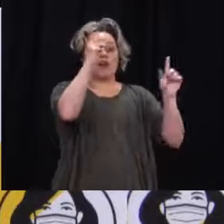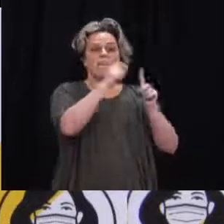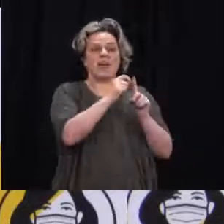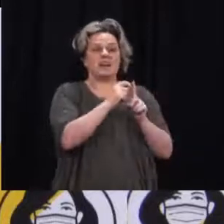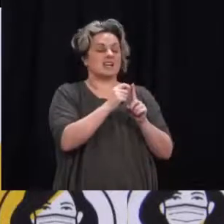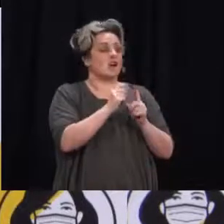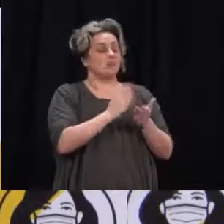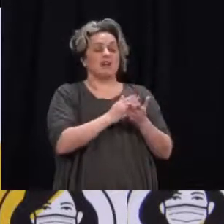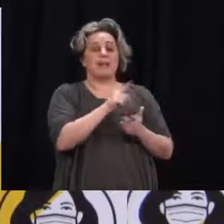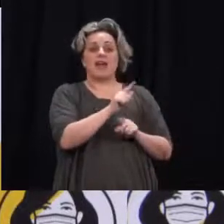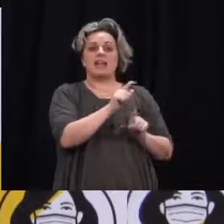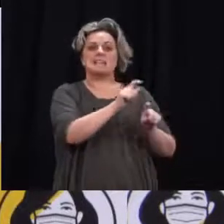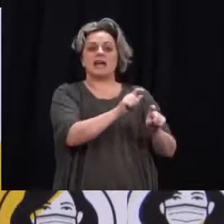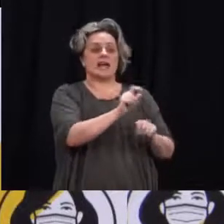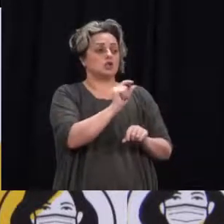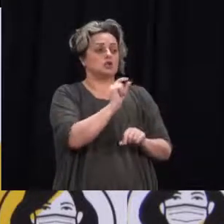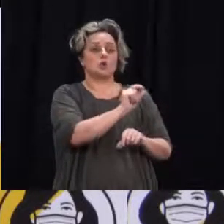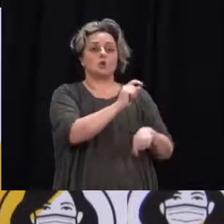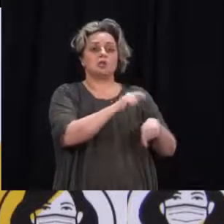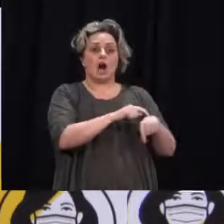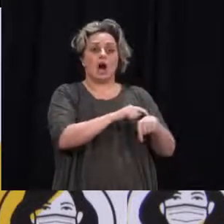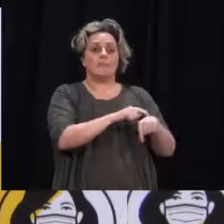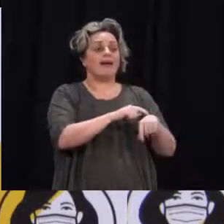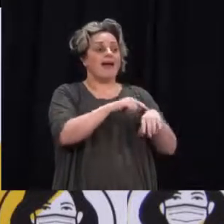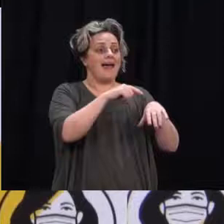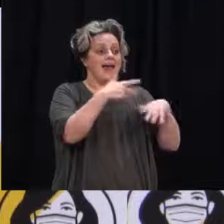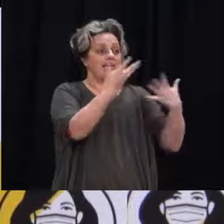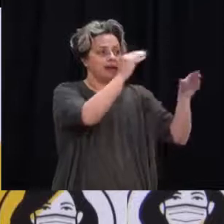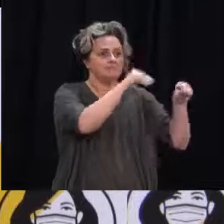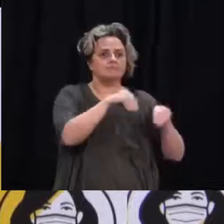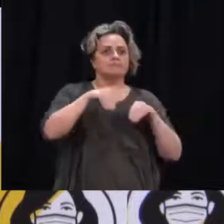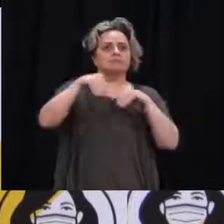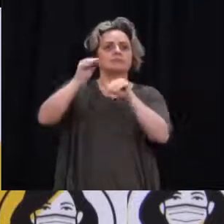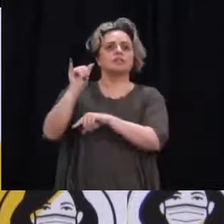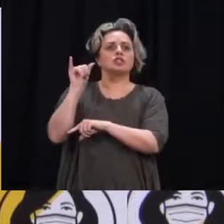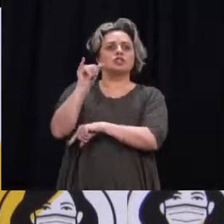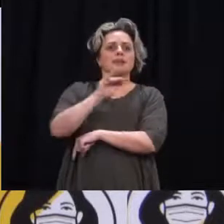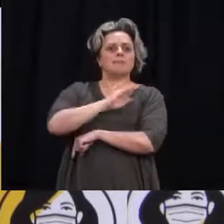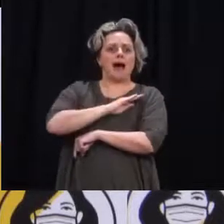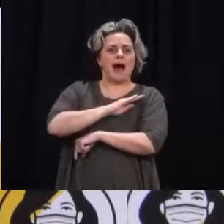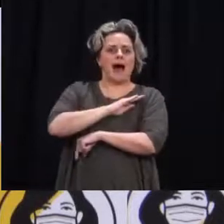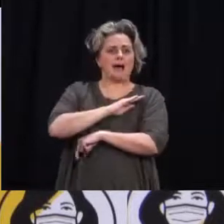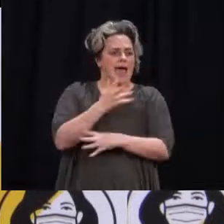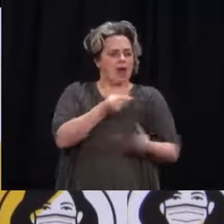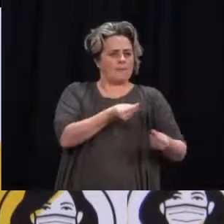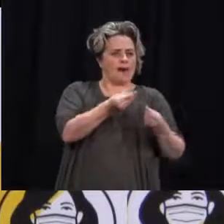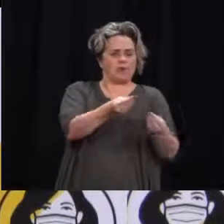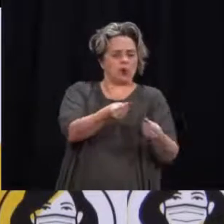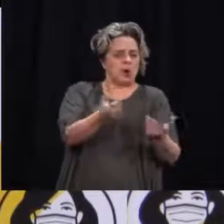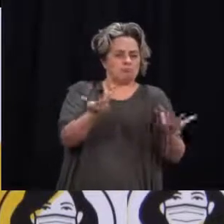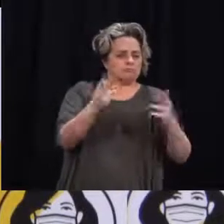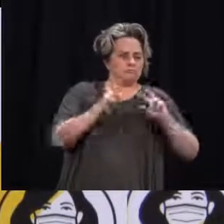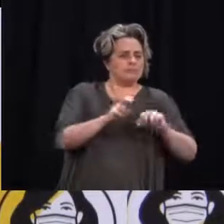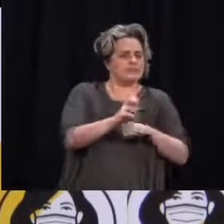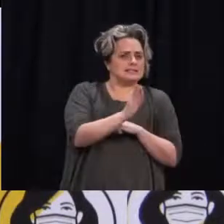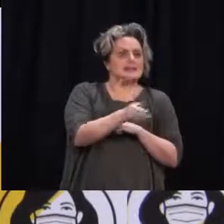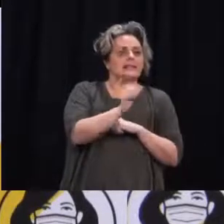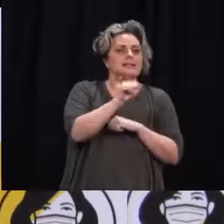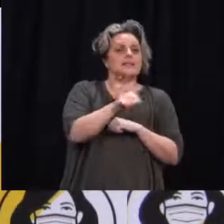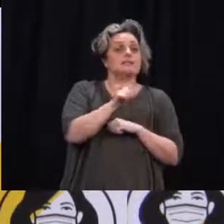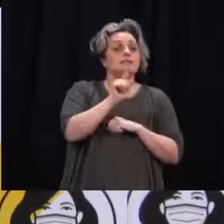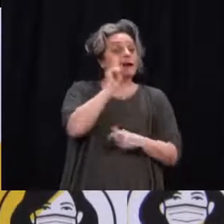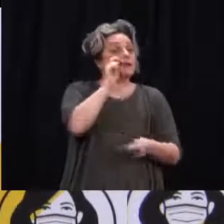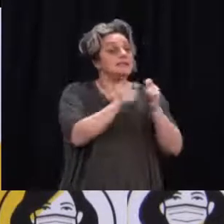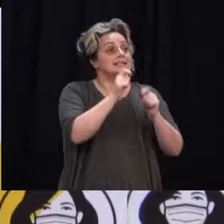short period of time before being transferred to the Jet Park. Our testing of staff suggests that because they've all returned